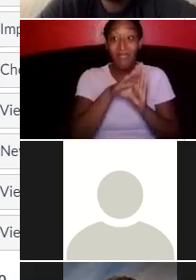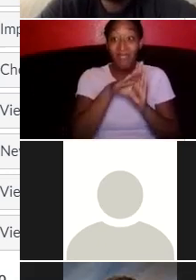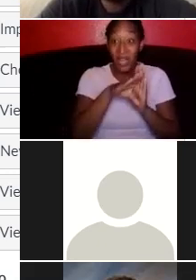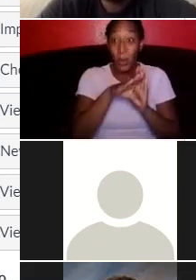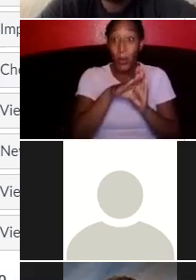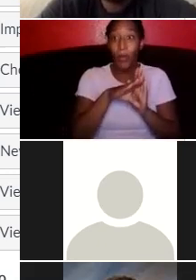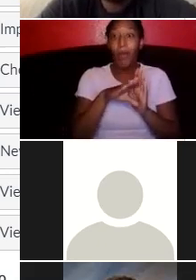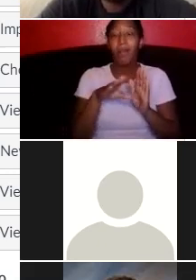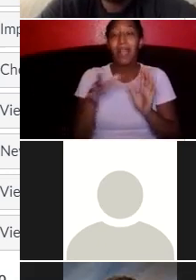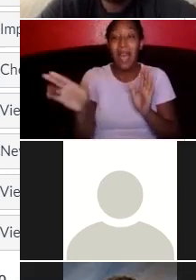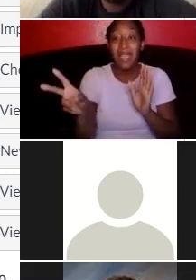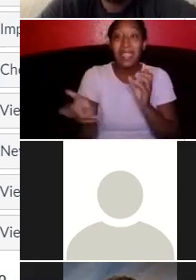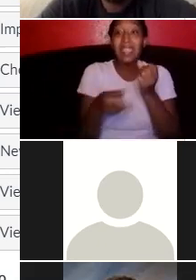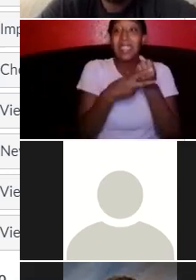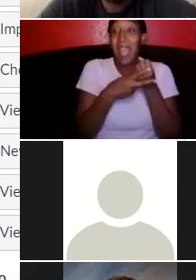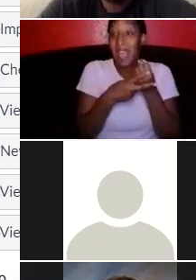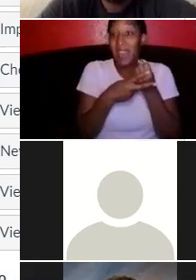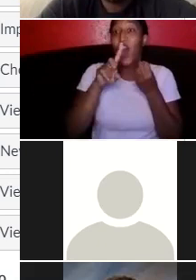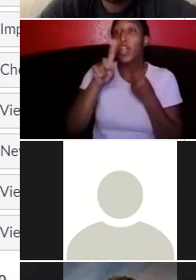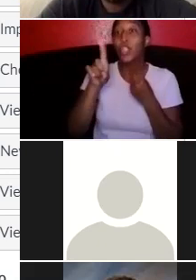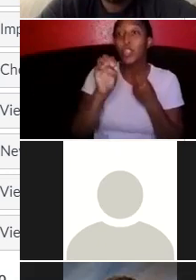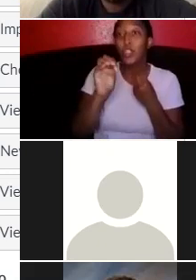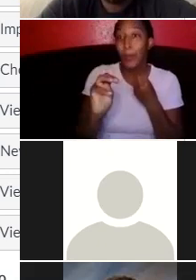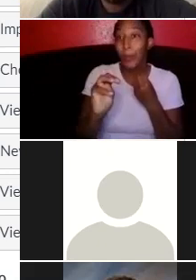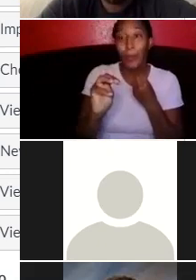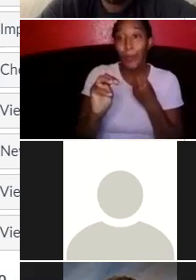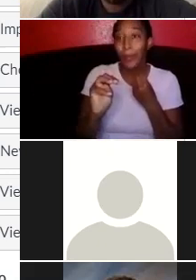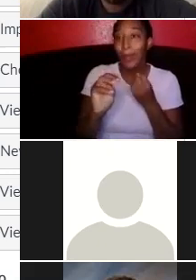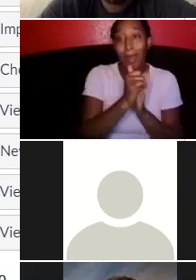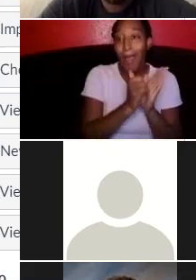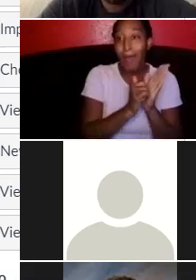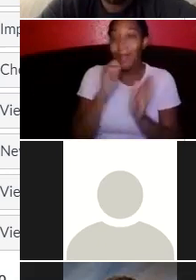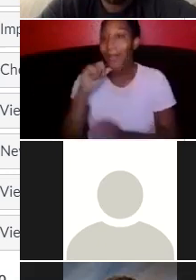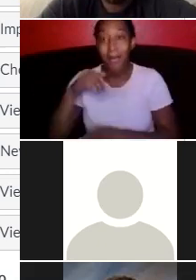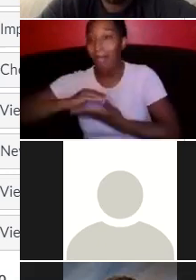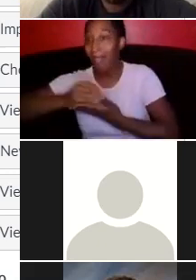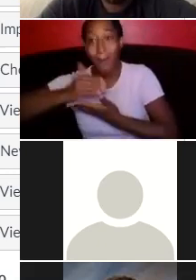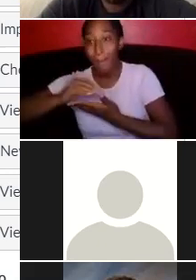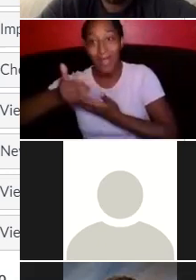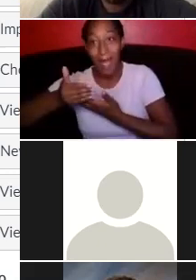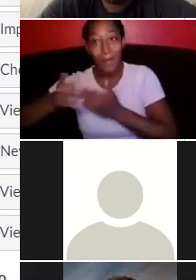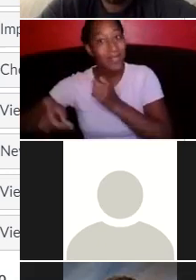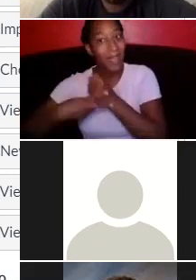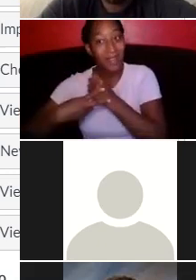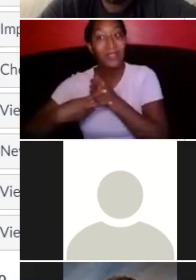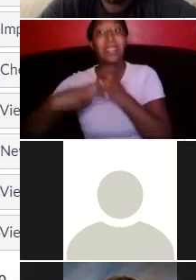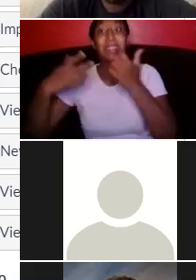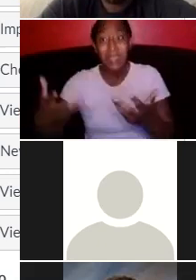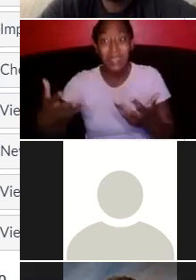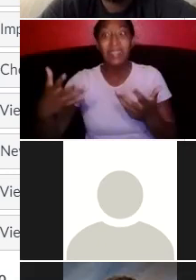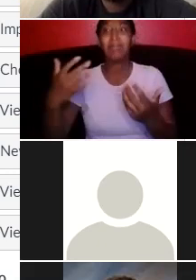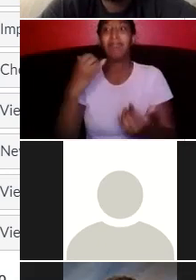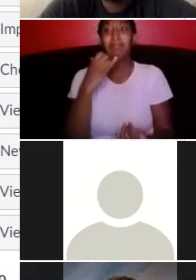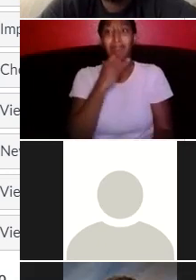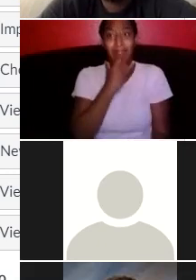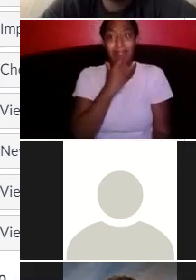Zoom account and not on my laptop. I was looking for it. I thought I had done something wrong, but I found the